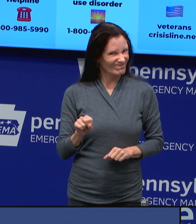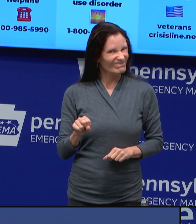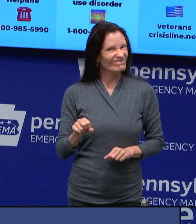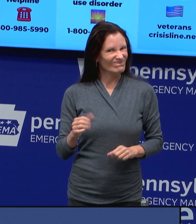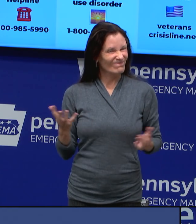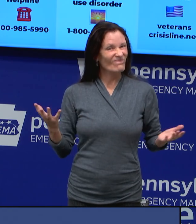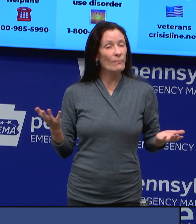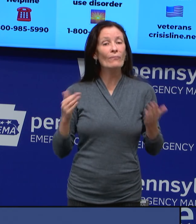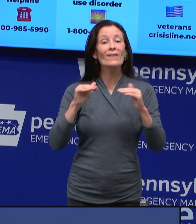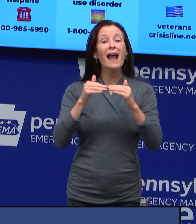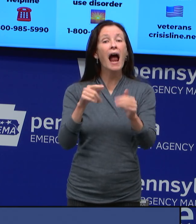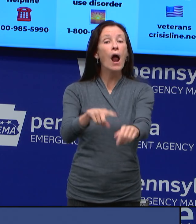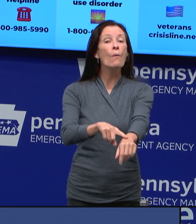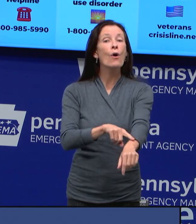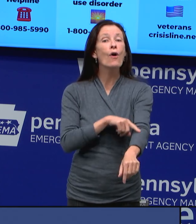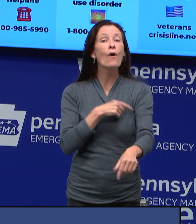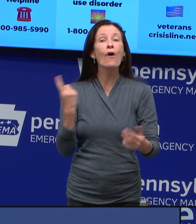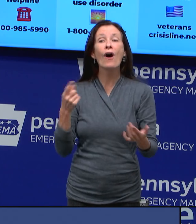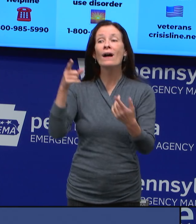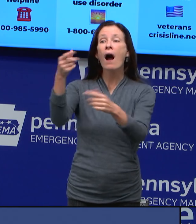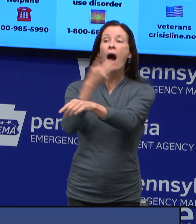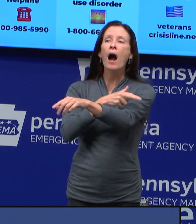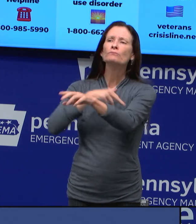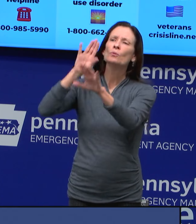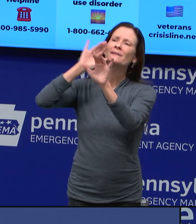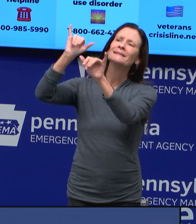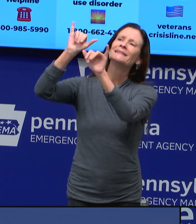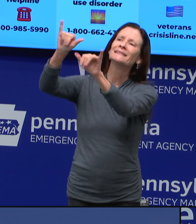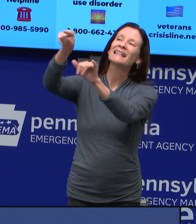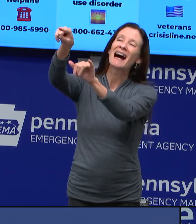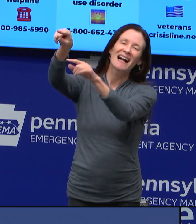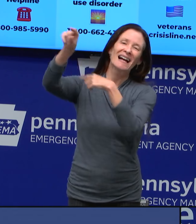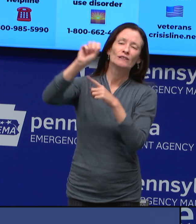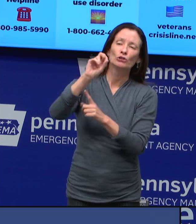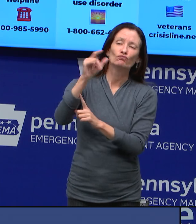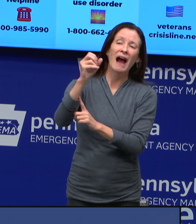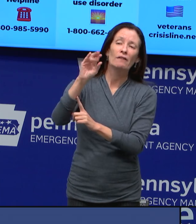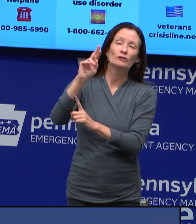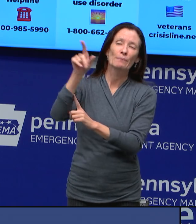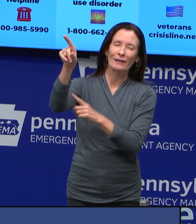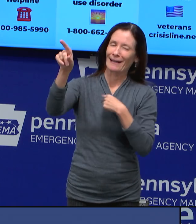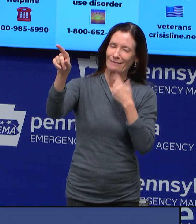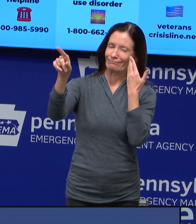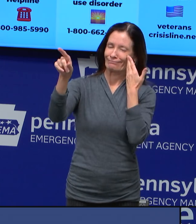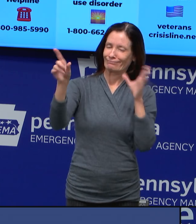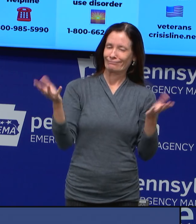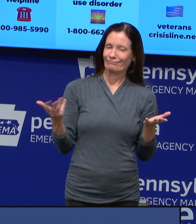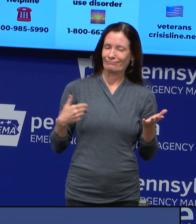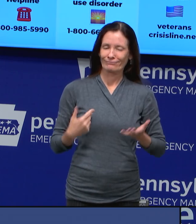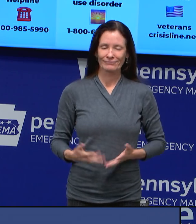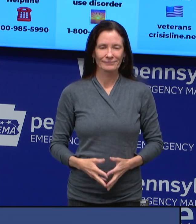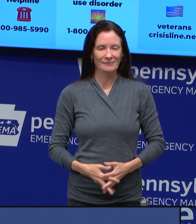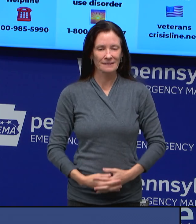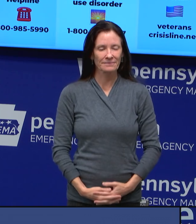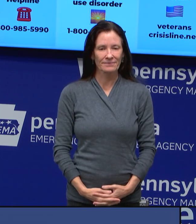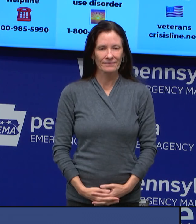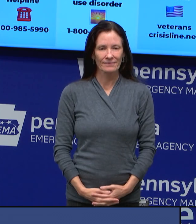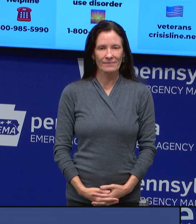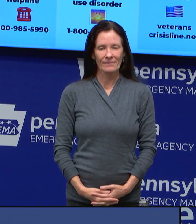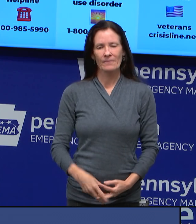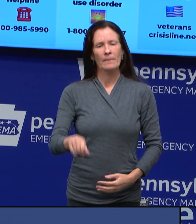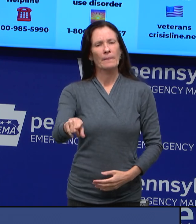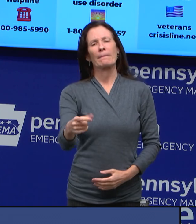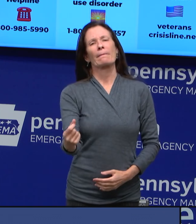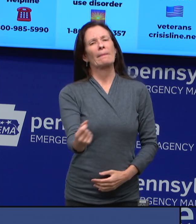the state said that it would not be using the average numbers of new COVID-19 cases to determine when an area could be considered